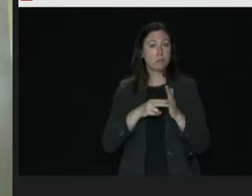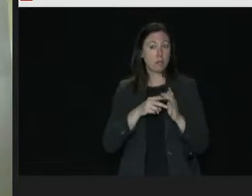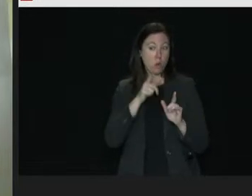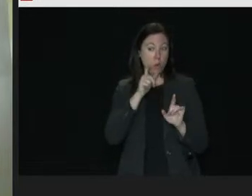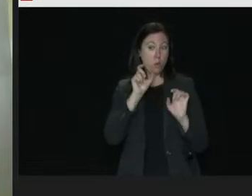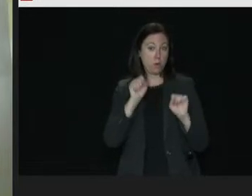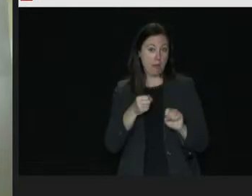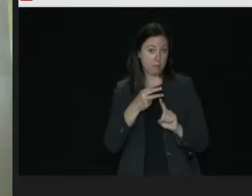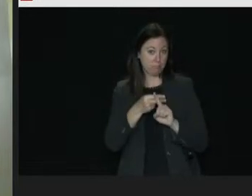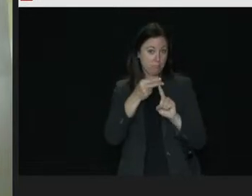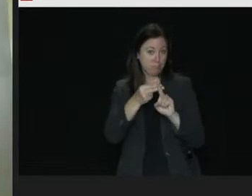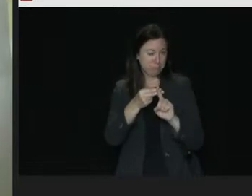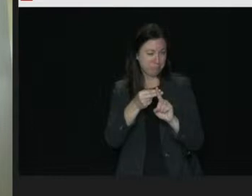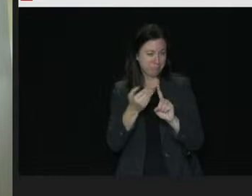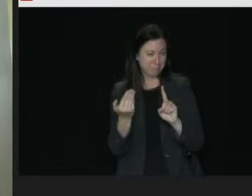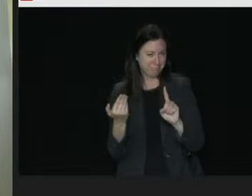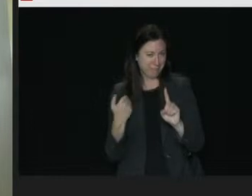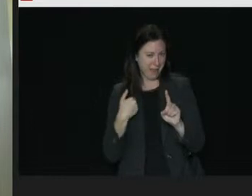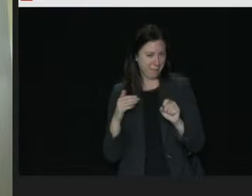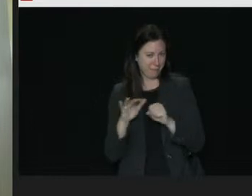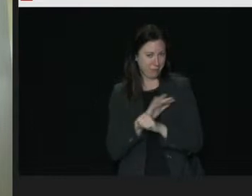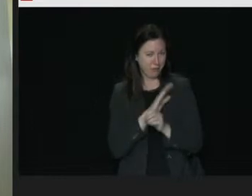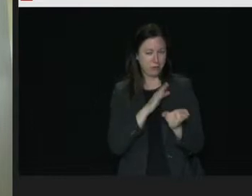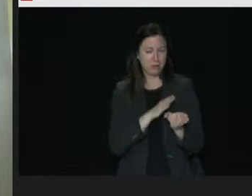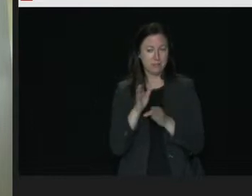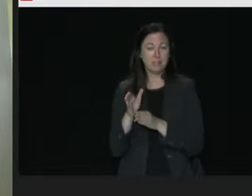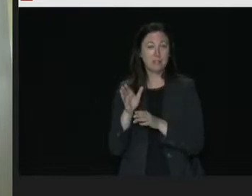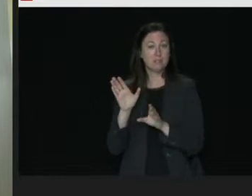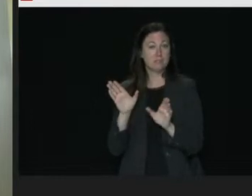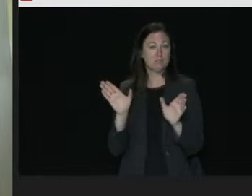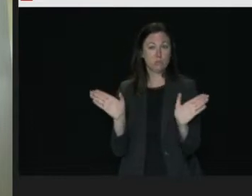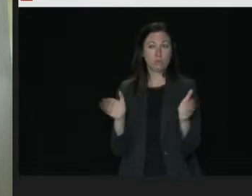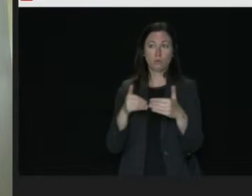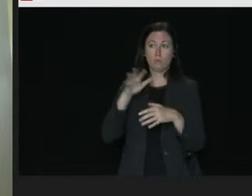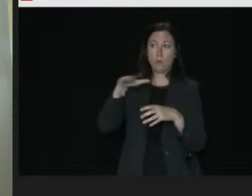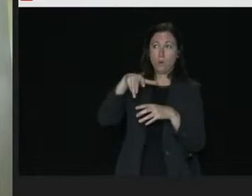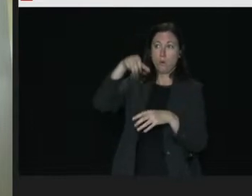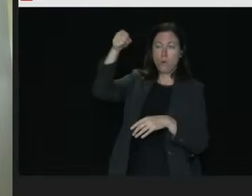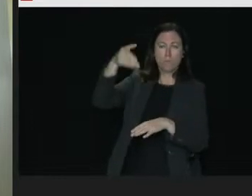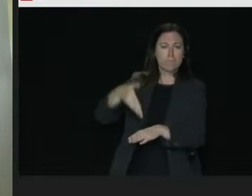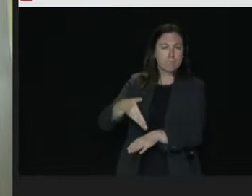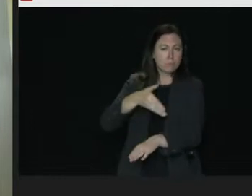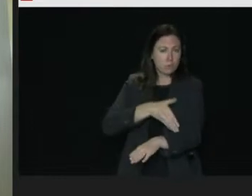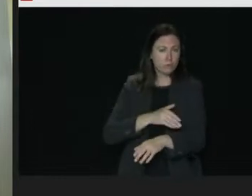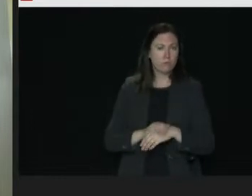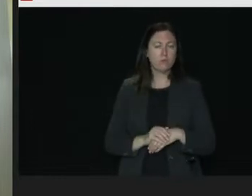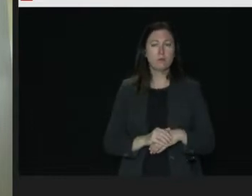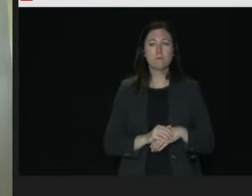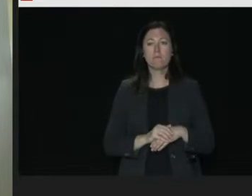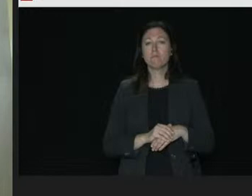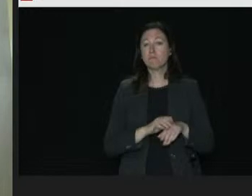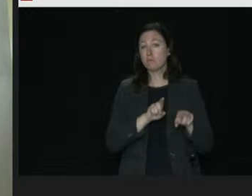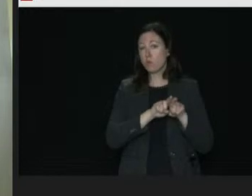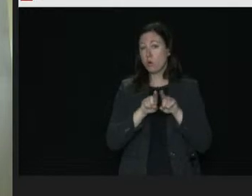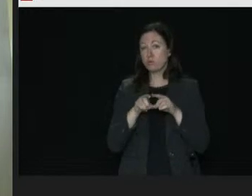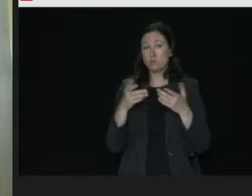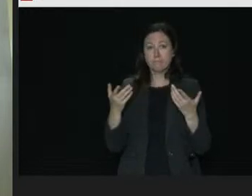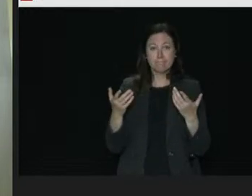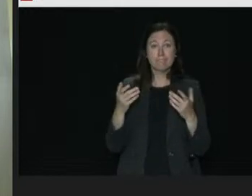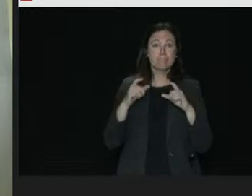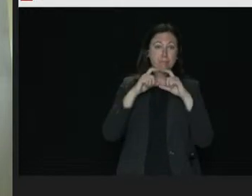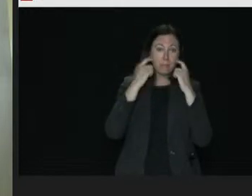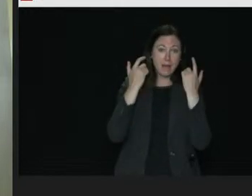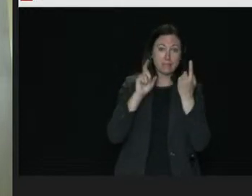vaccinated, taking steps to improve indoor ventilation, and using precautions such as masking and physical